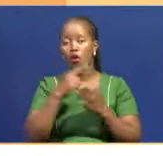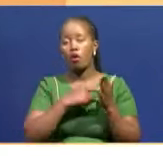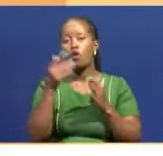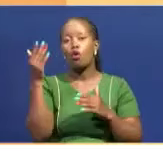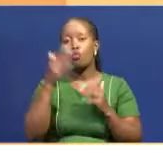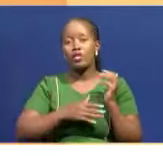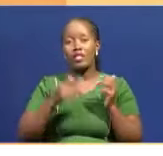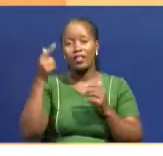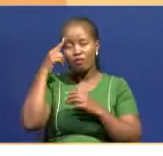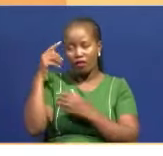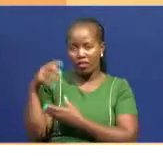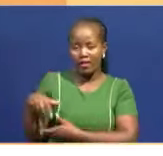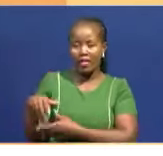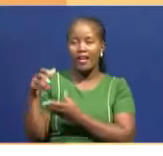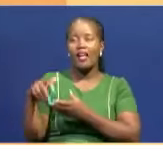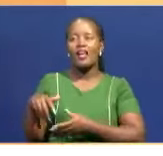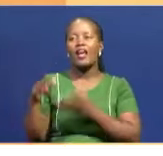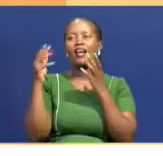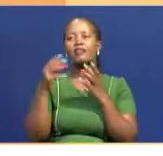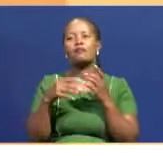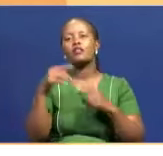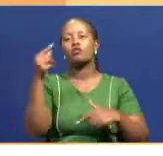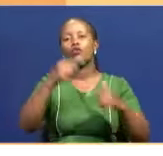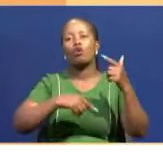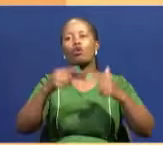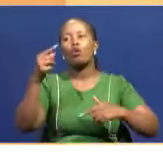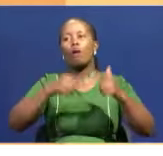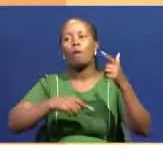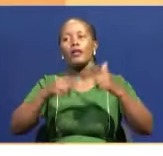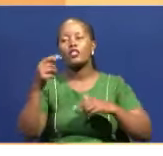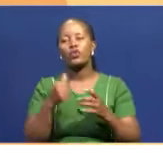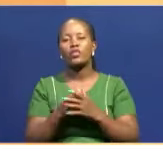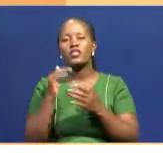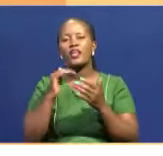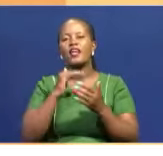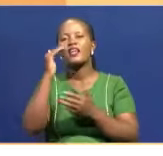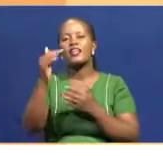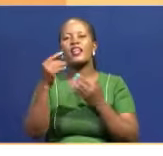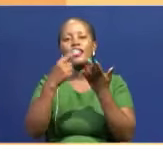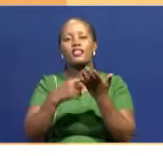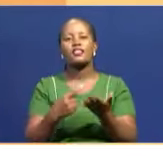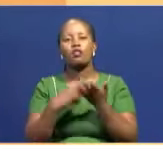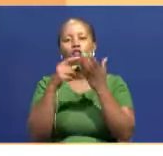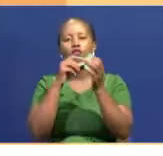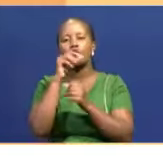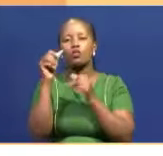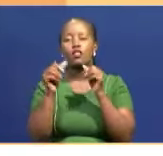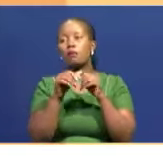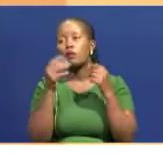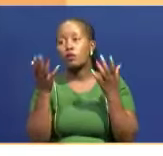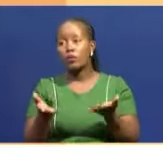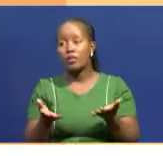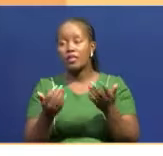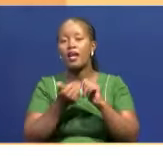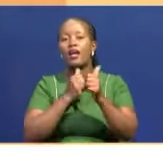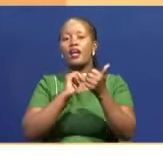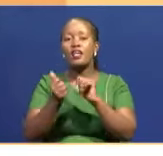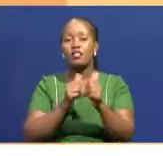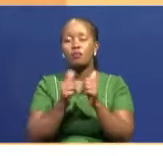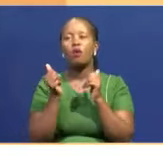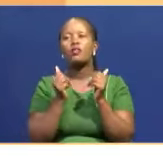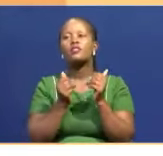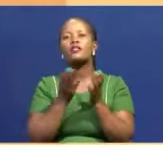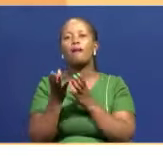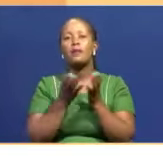Series that will be coming up. So next conversation, it will be about the Sports Business Summit that